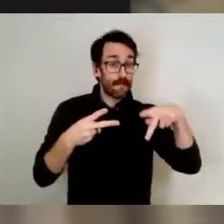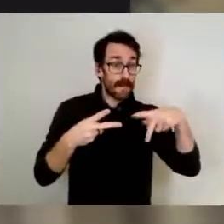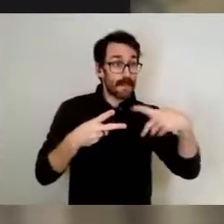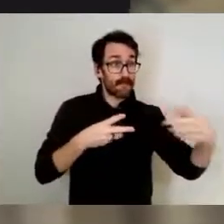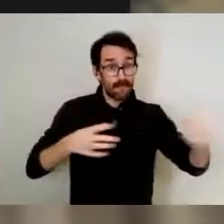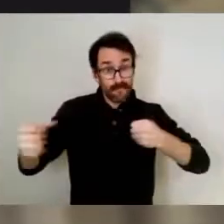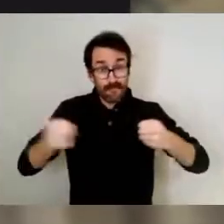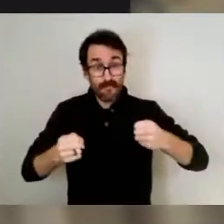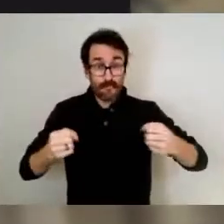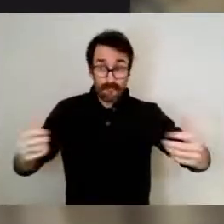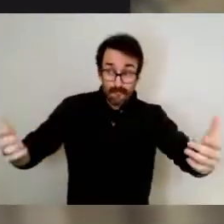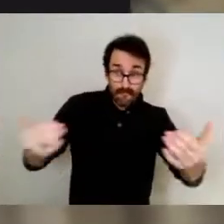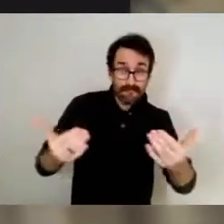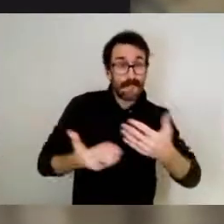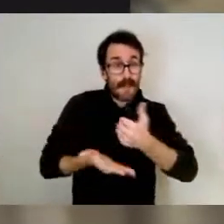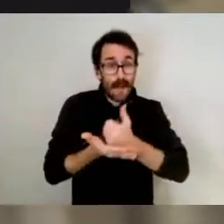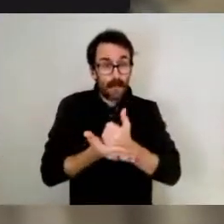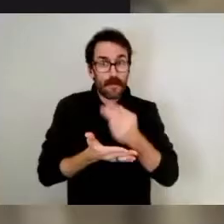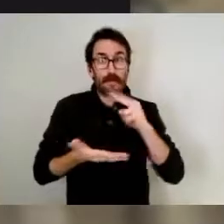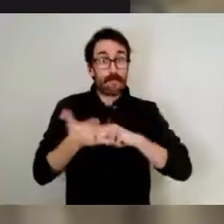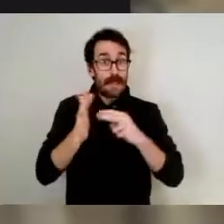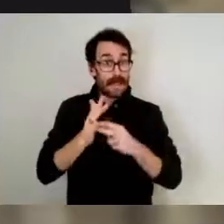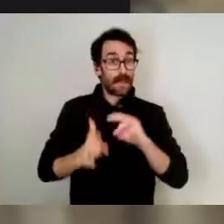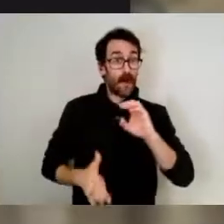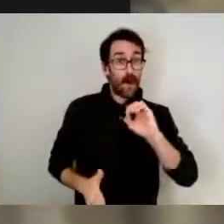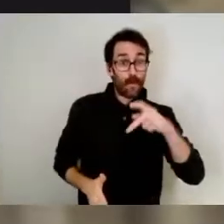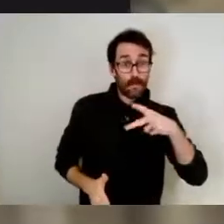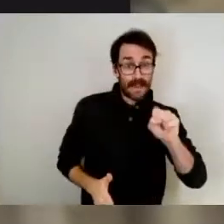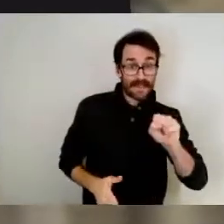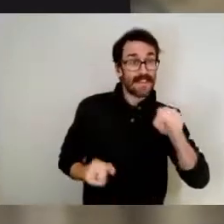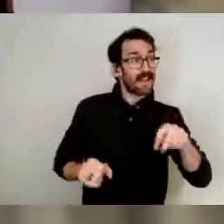these other officers and civil employees?